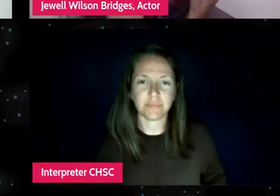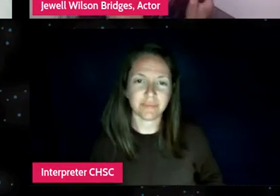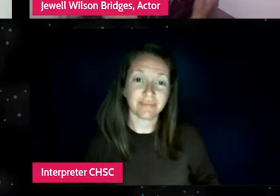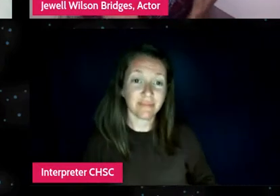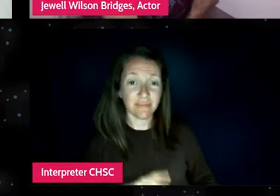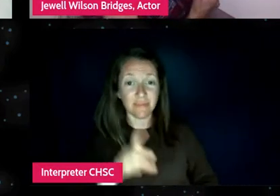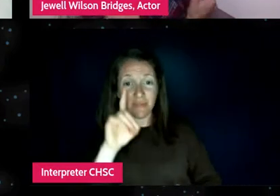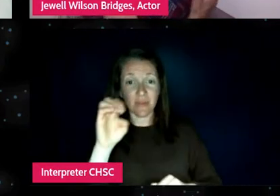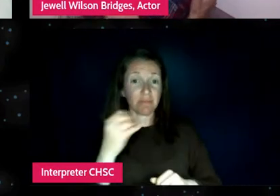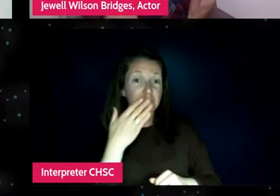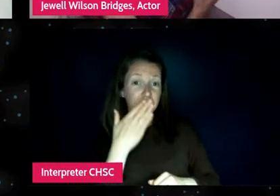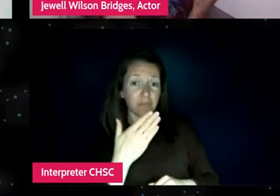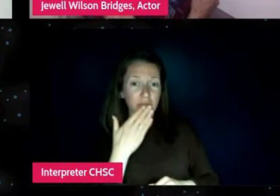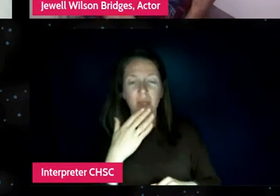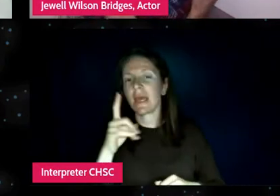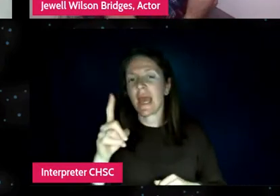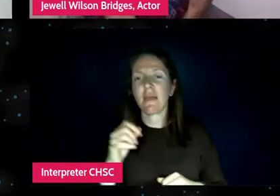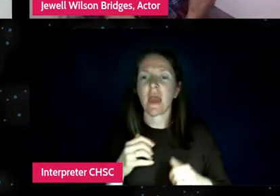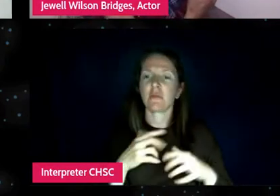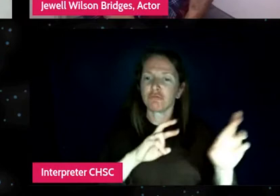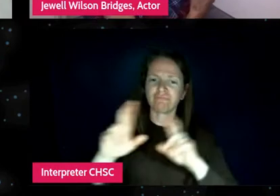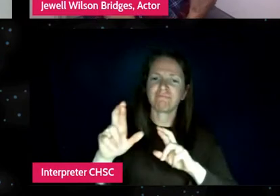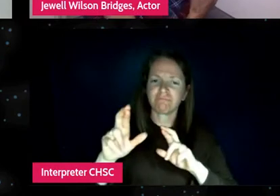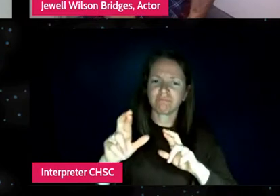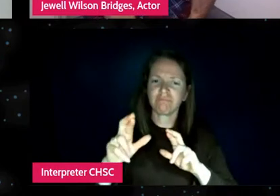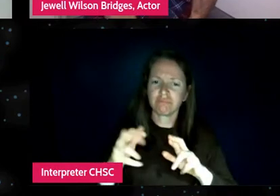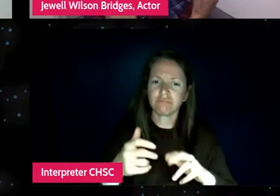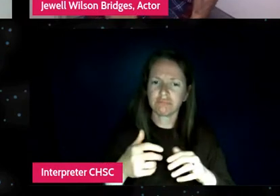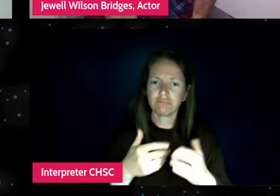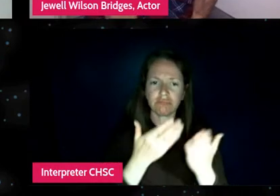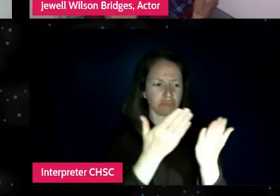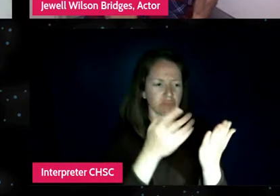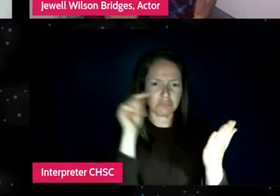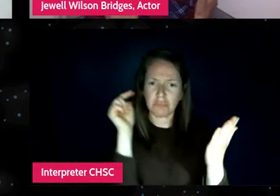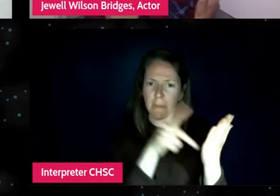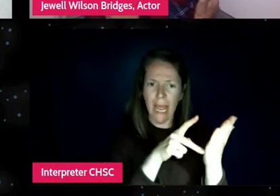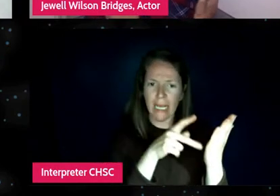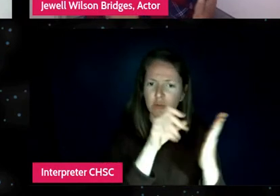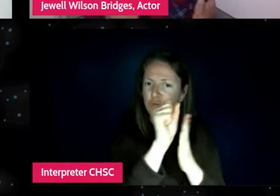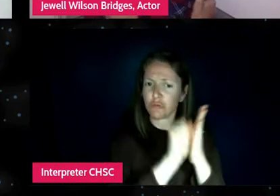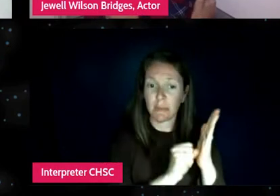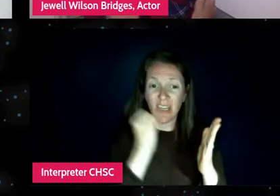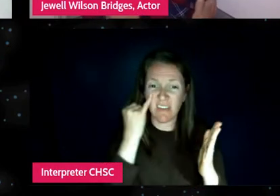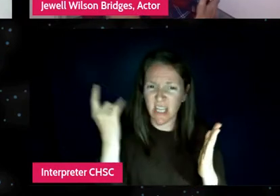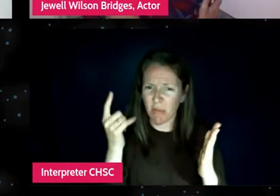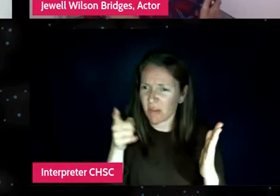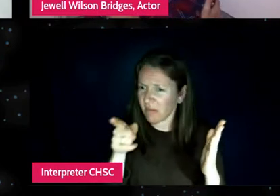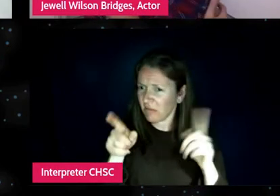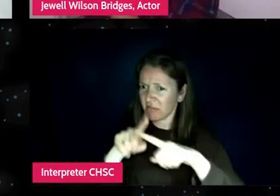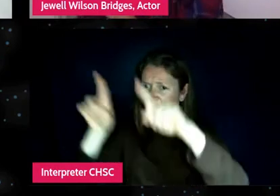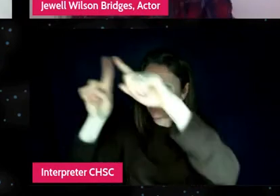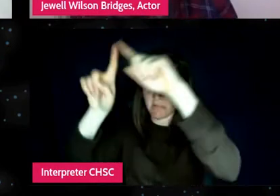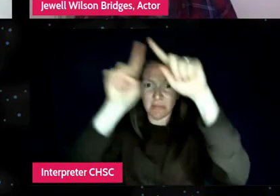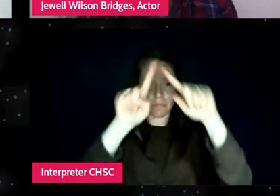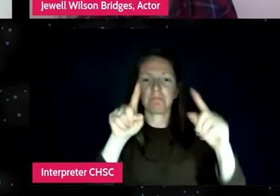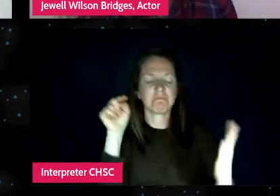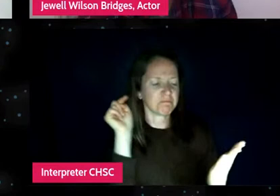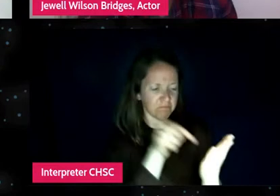thing. They armed us really well. All we ever had to do was just go back to the script if anything was in doubt, because everything that we needed was